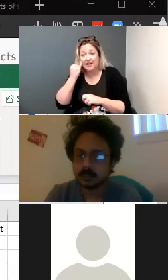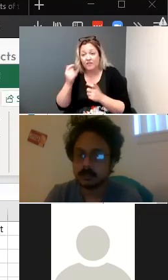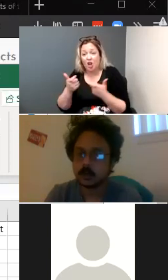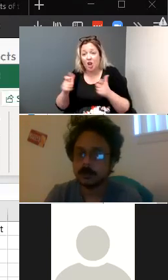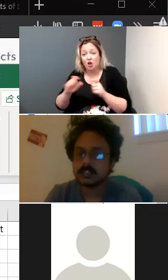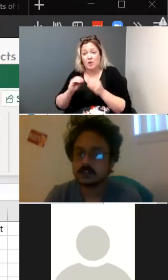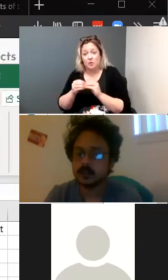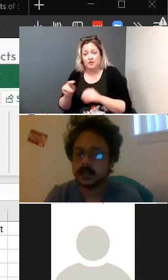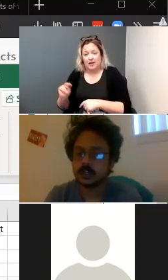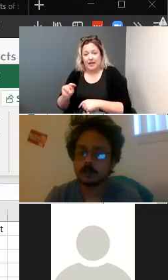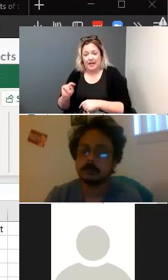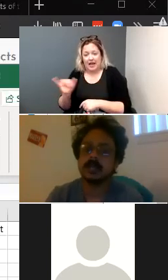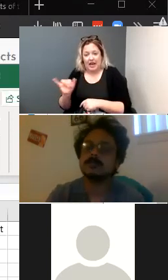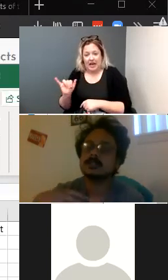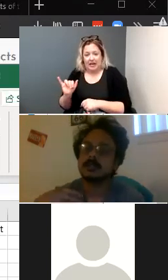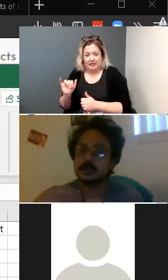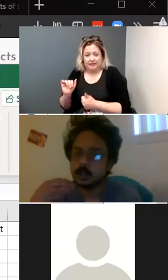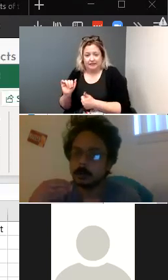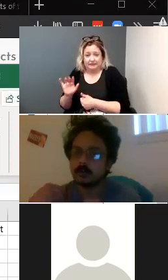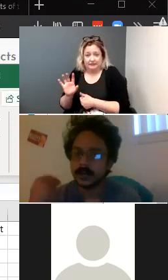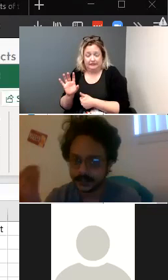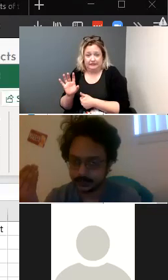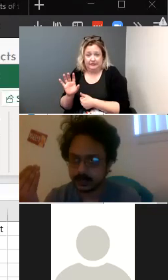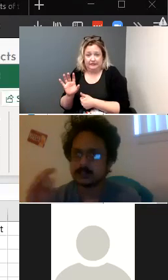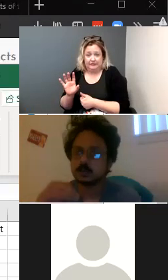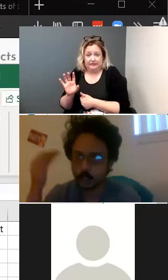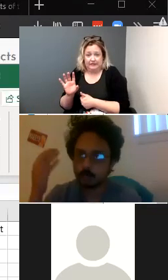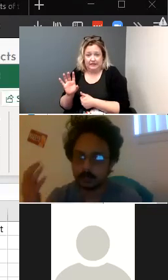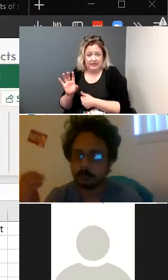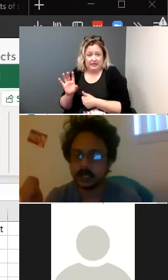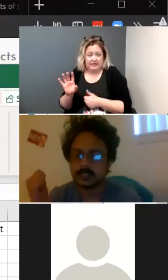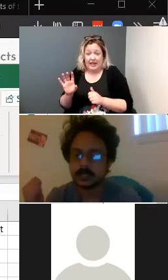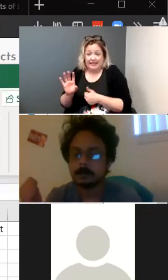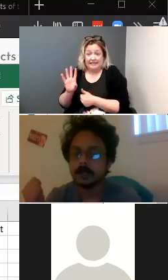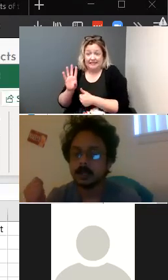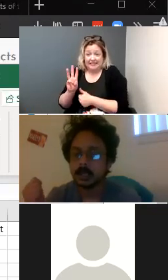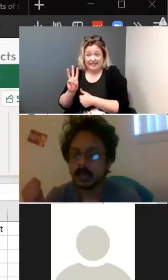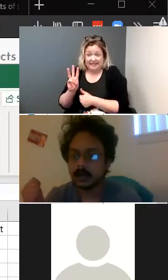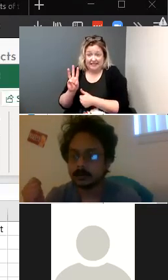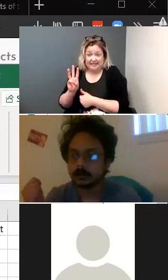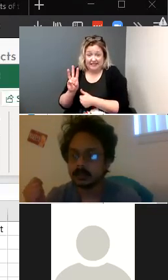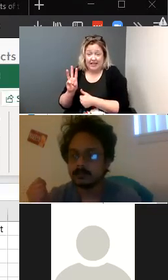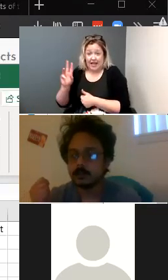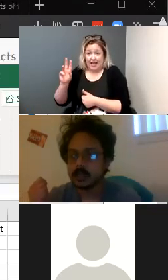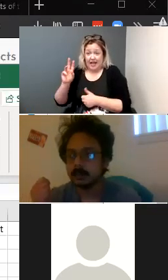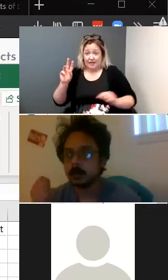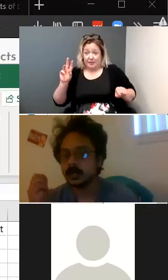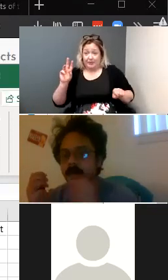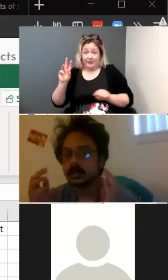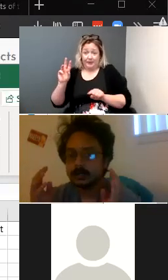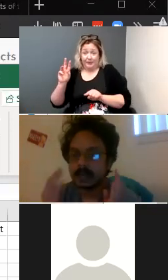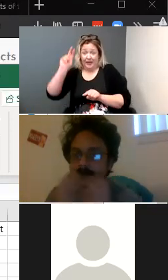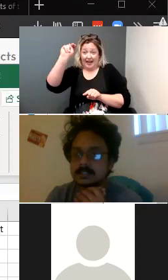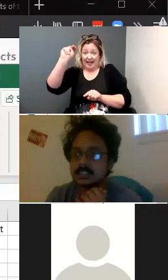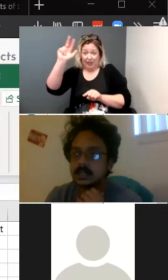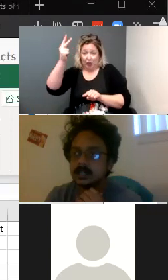is the complexity for n cubed becomes 10 to the power of 18, right? So cubed becomes 18. And if you think about